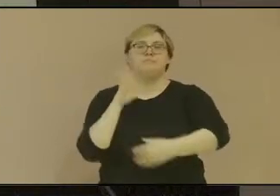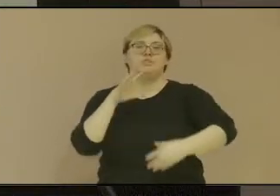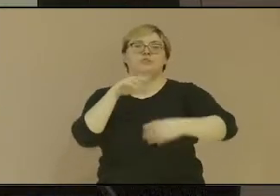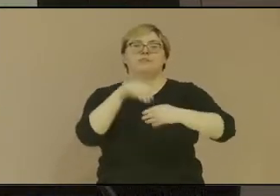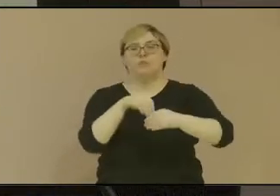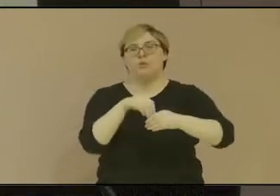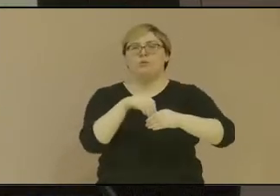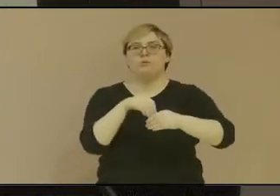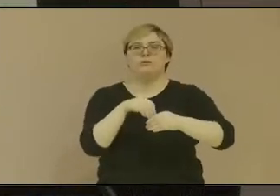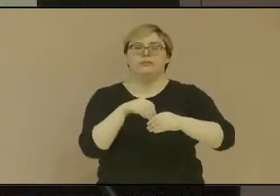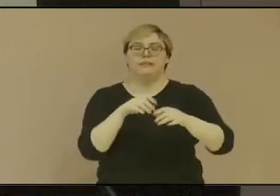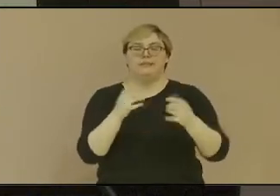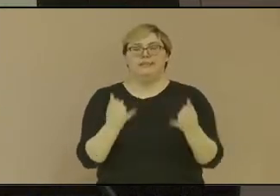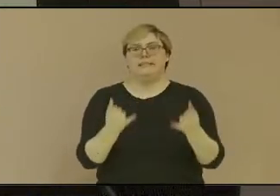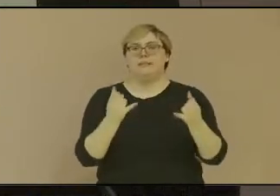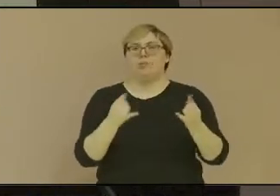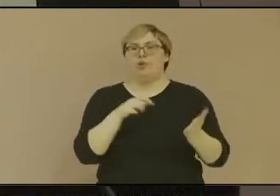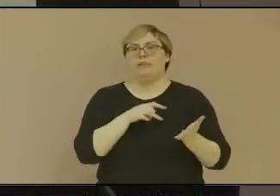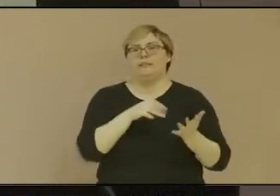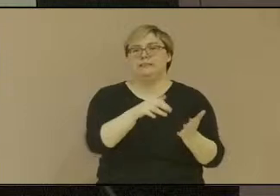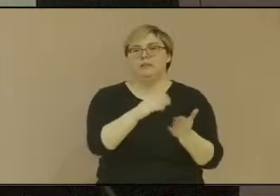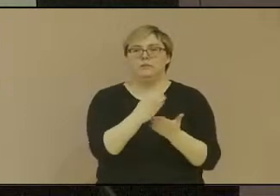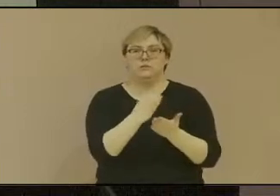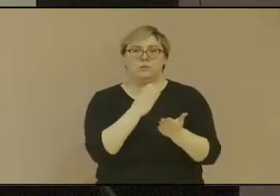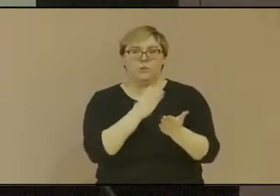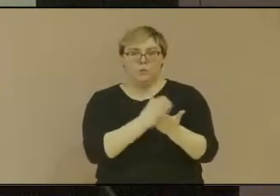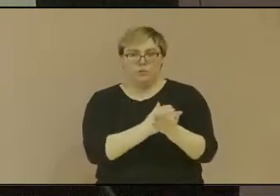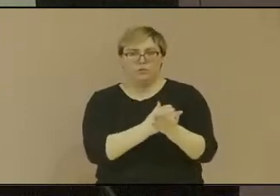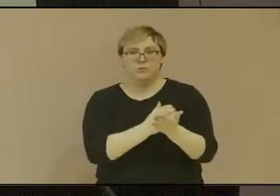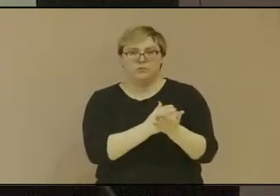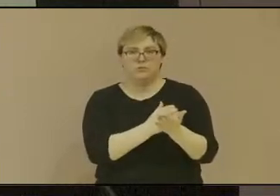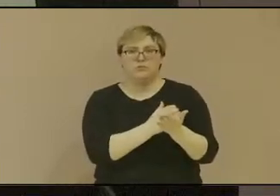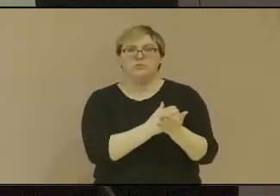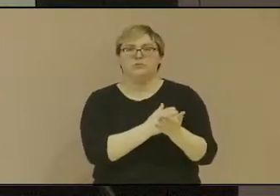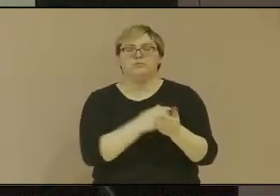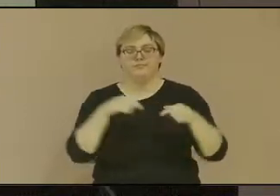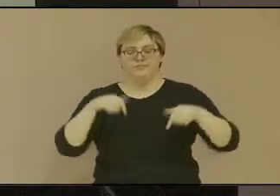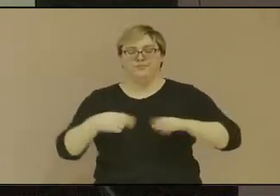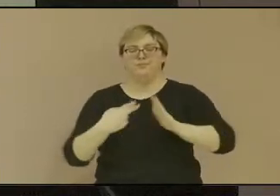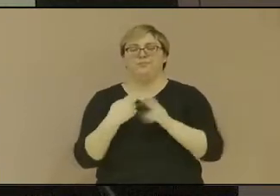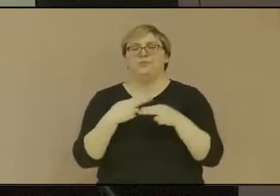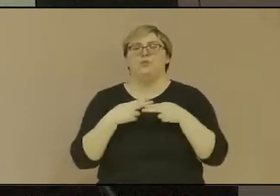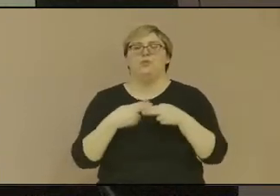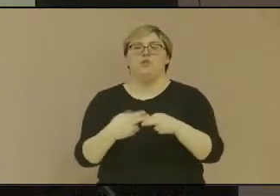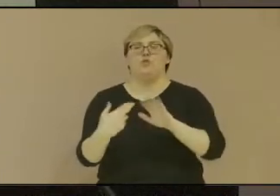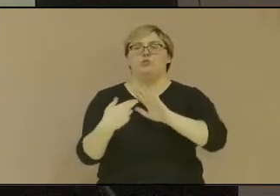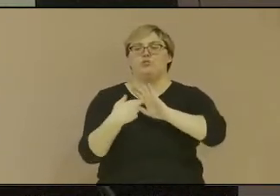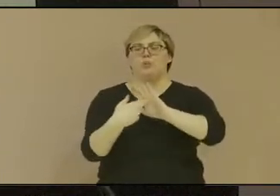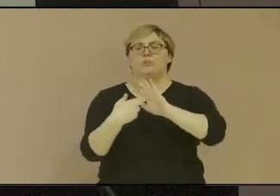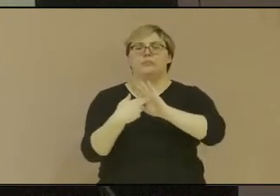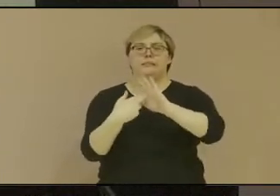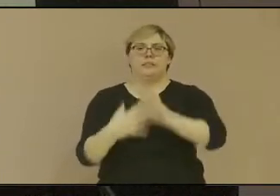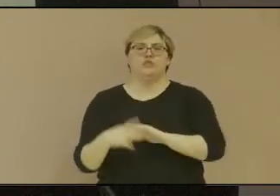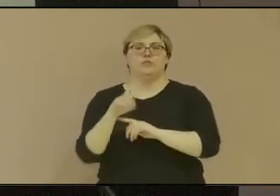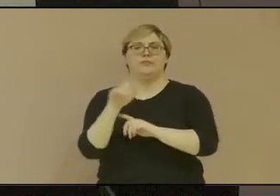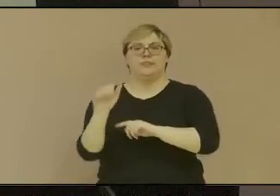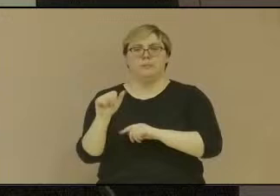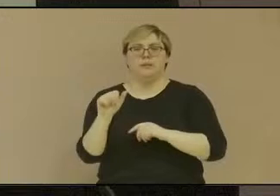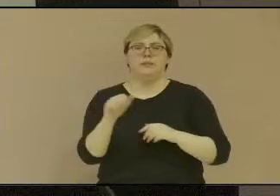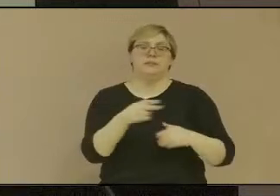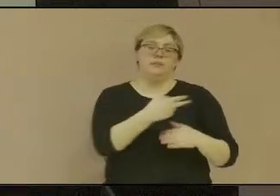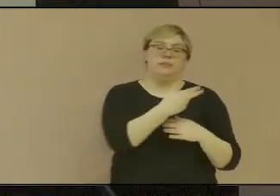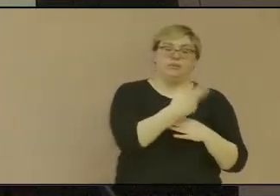course underway called Representations of Disability in Historical, Scientific, and